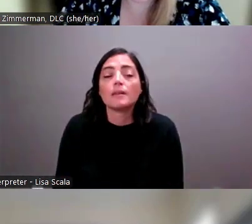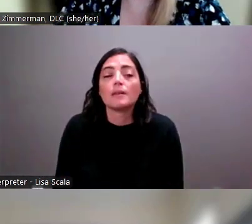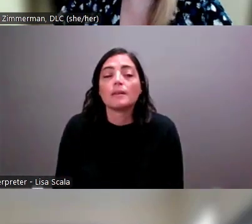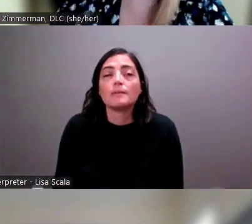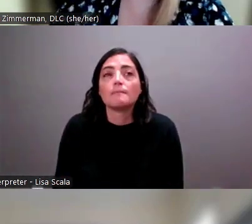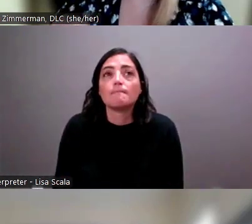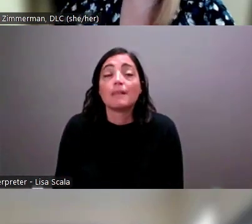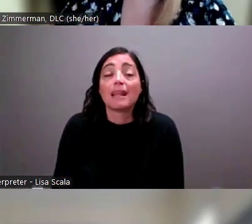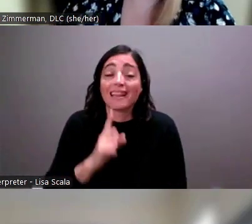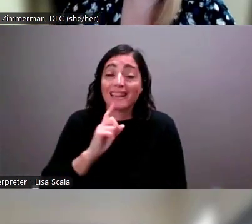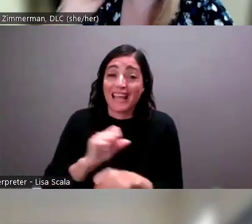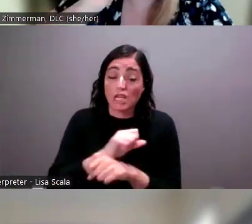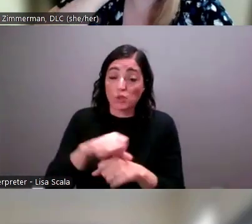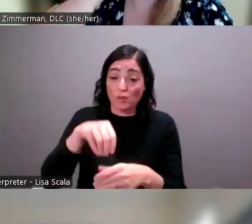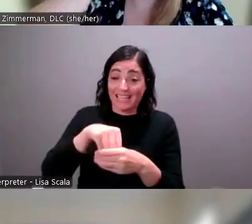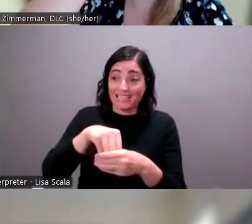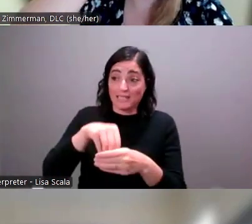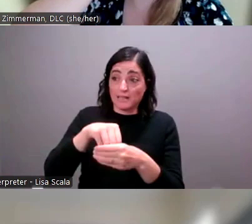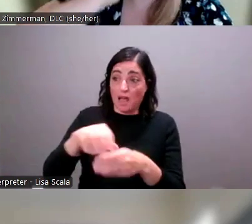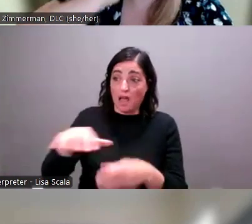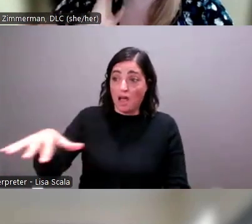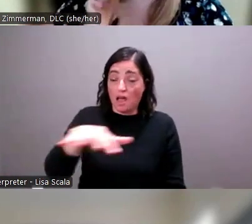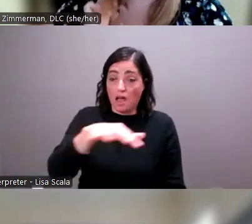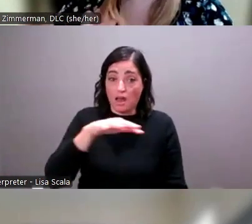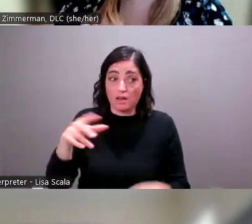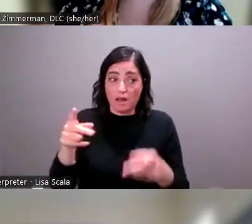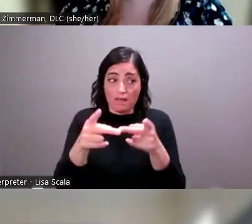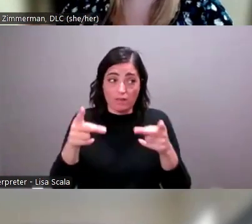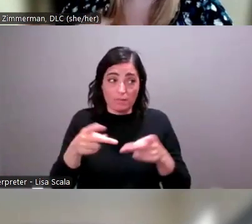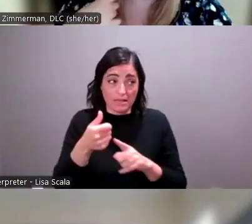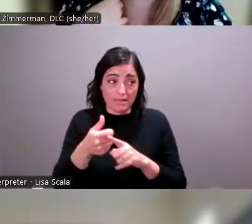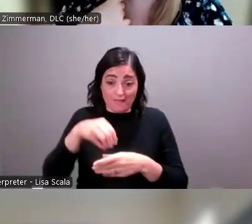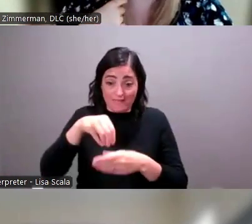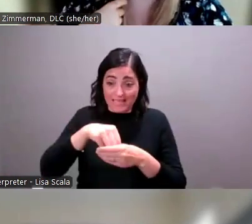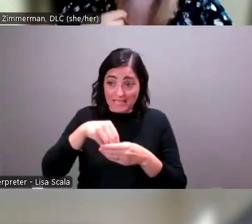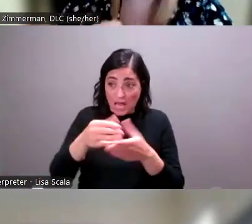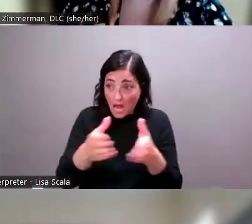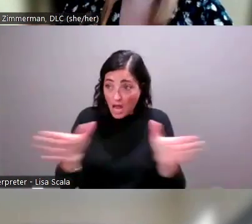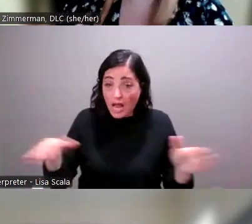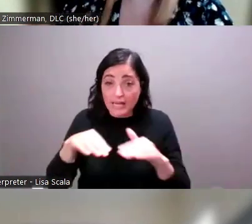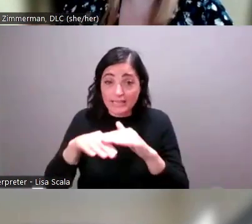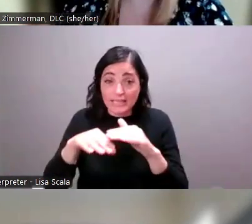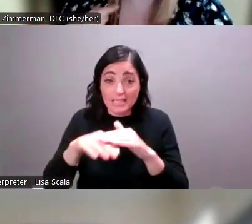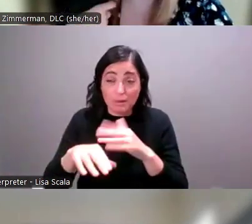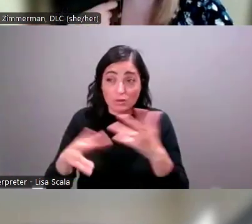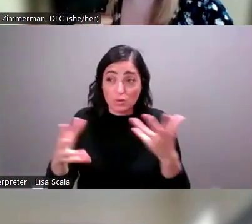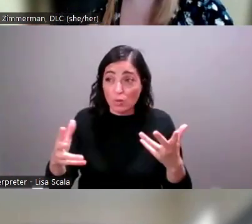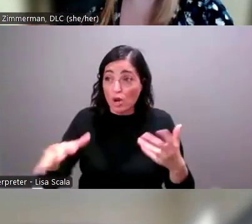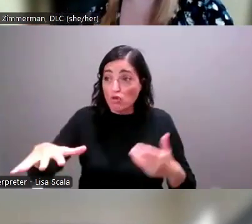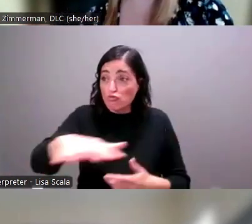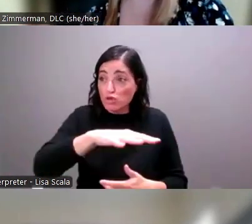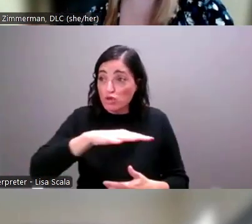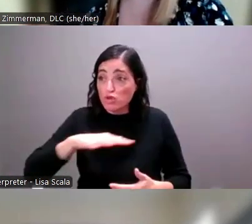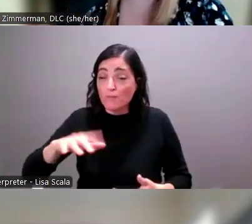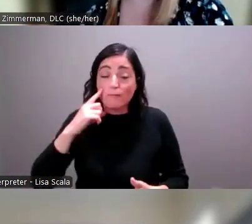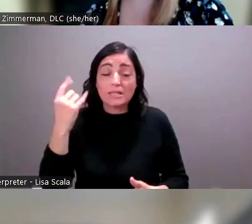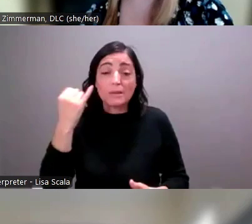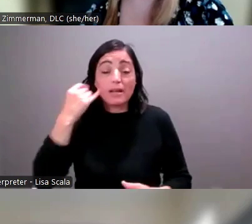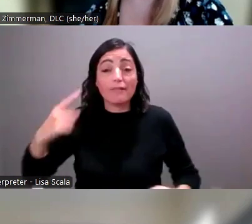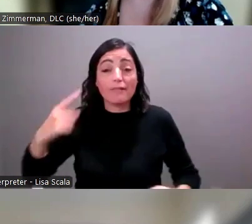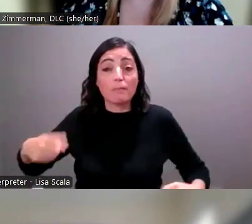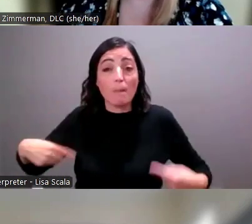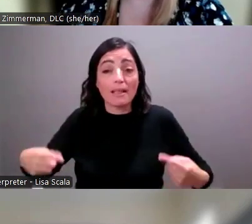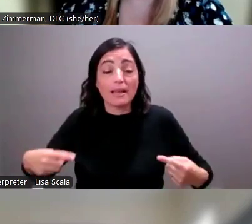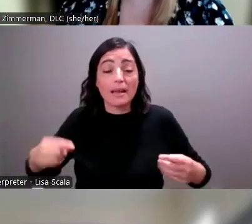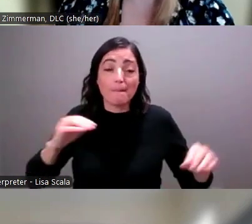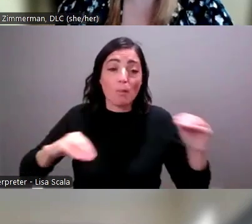Is the actual inside of the polling place accessible? So is there enough room for someone using a mobility